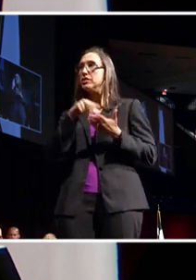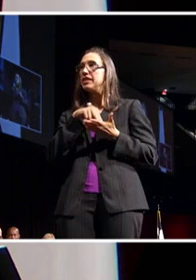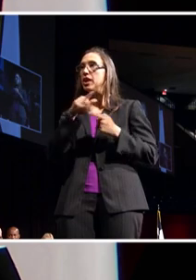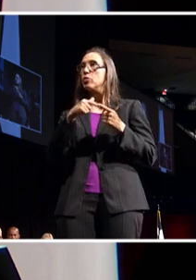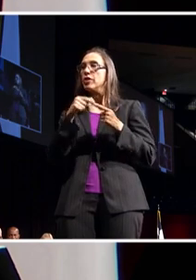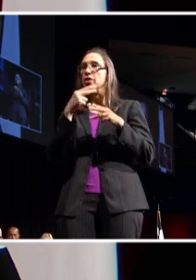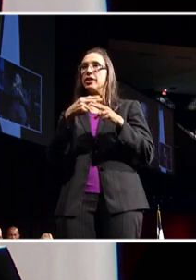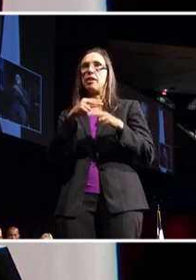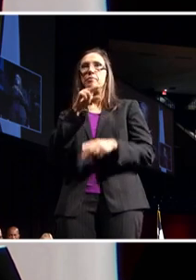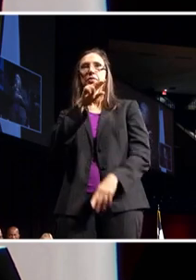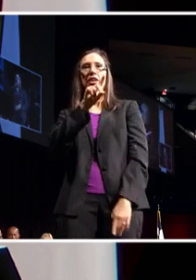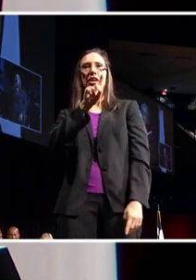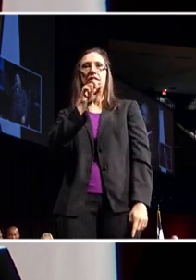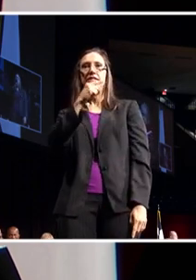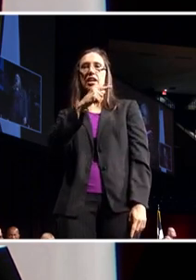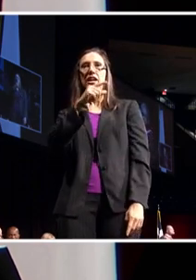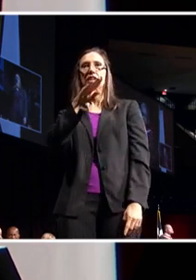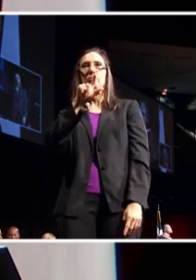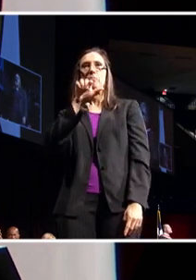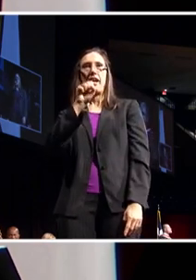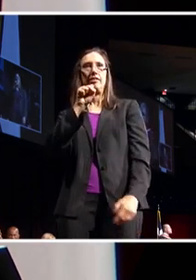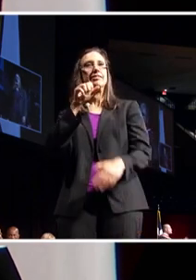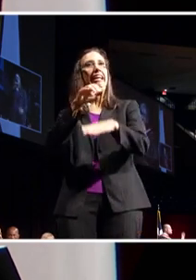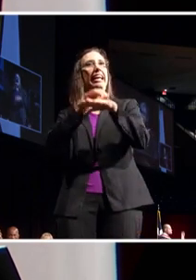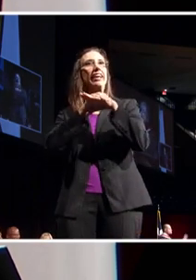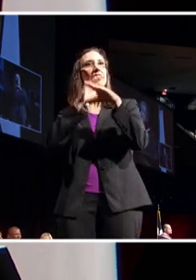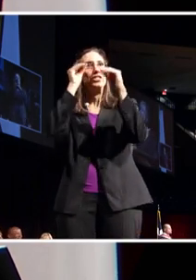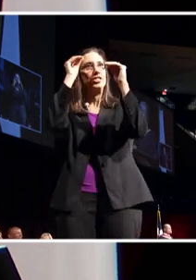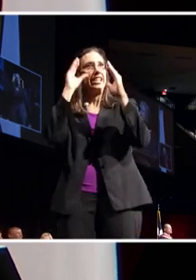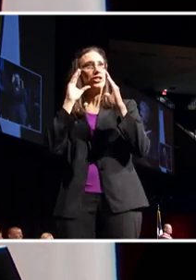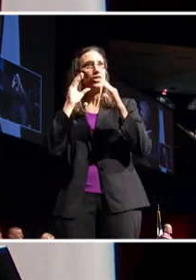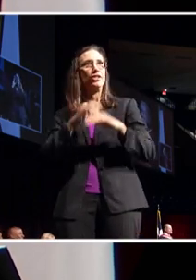called, please. Doug Bayless, English teacher.